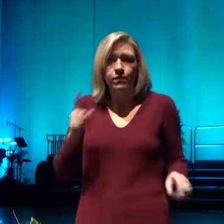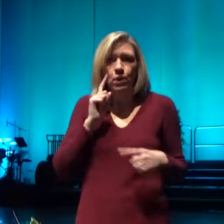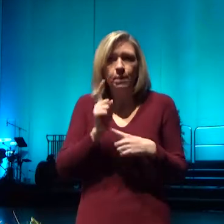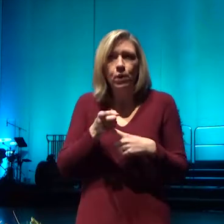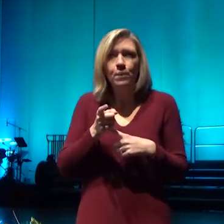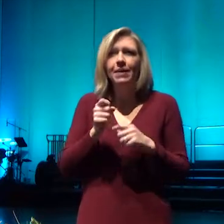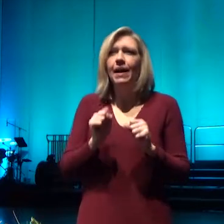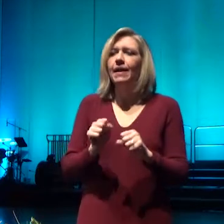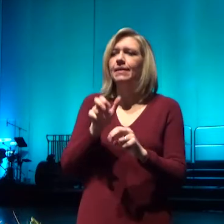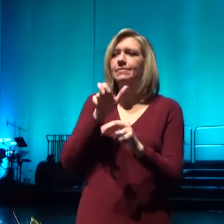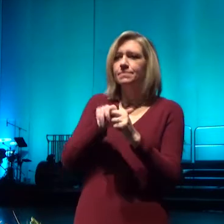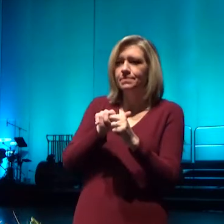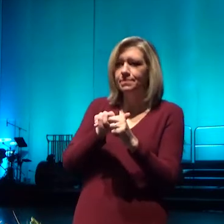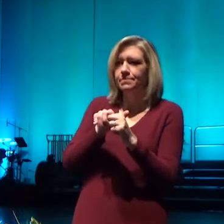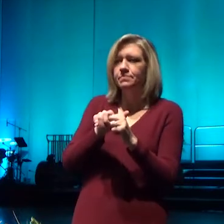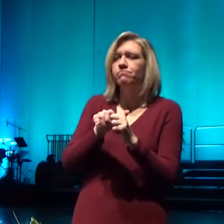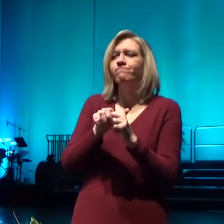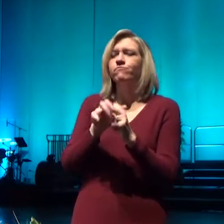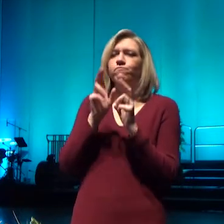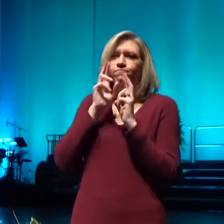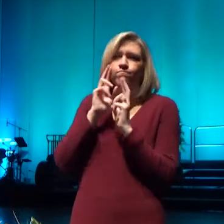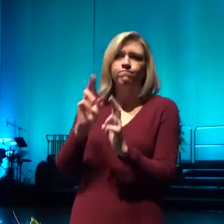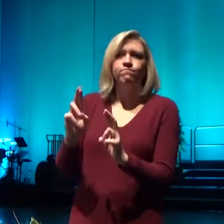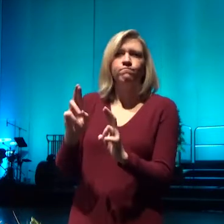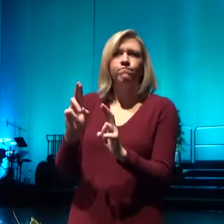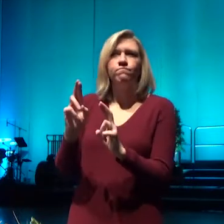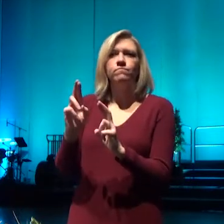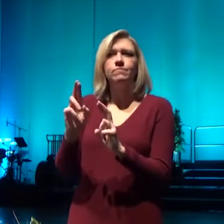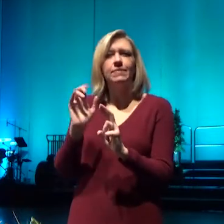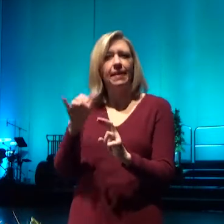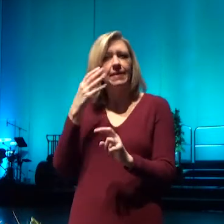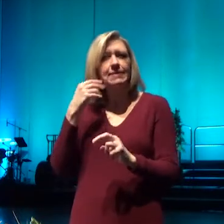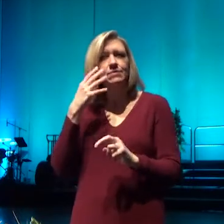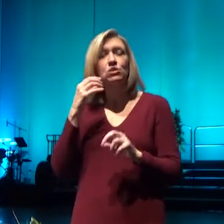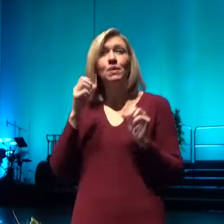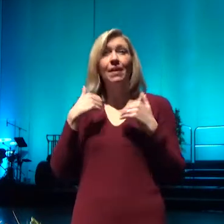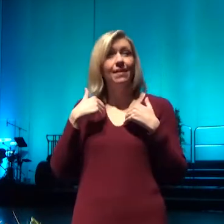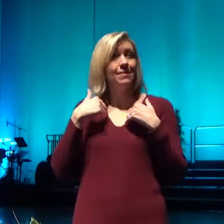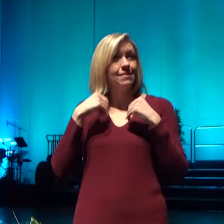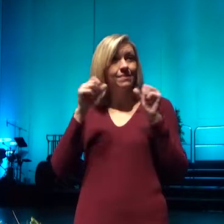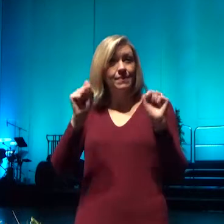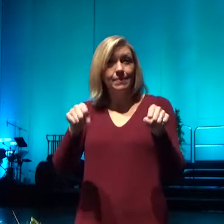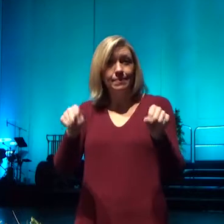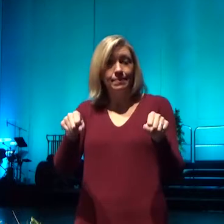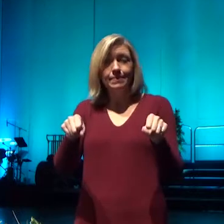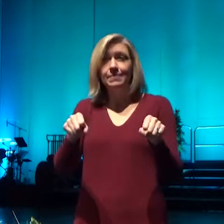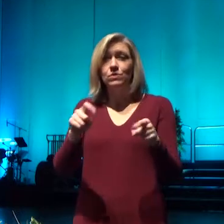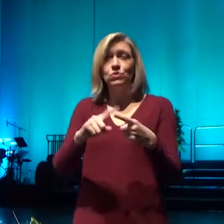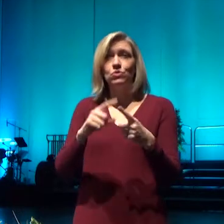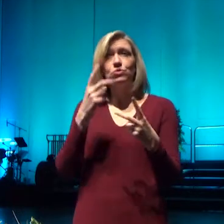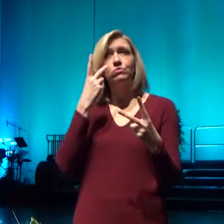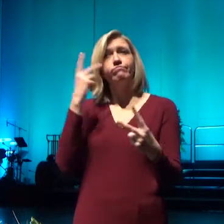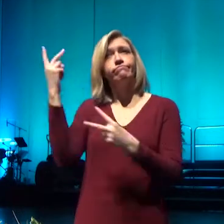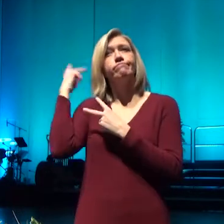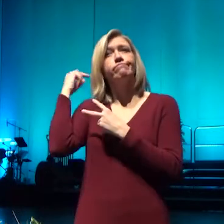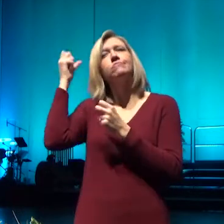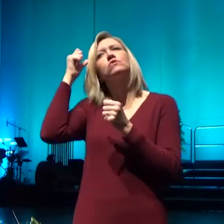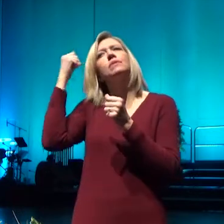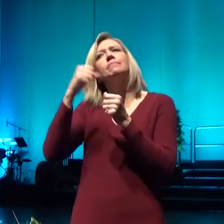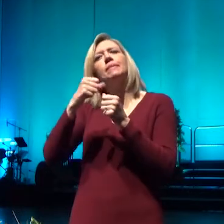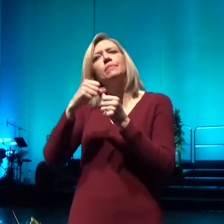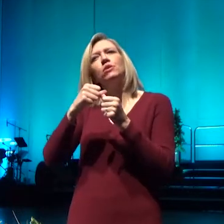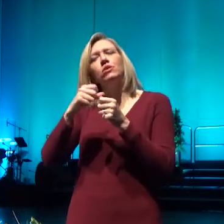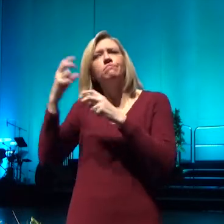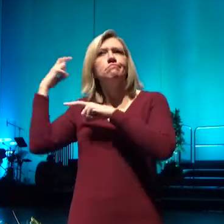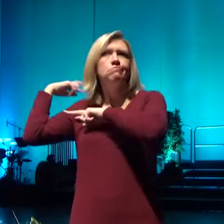empty chair and honor it with reverence. We have that ability to recall the spirit of the past in a way that makes it